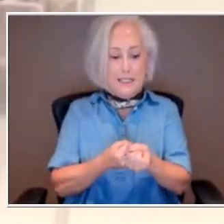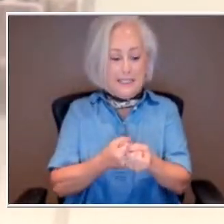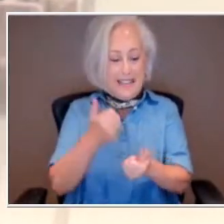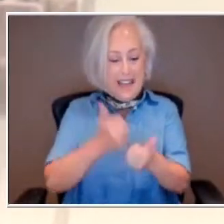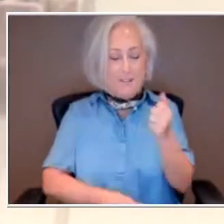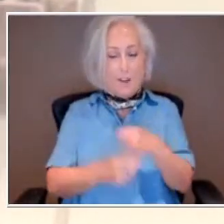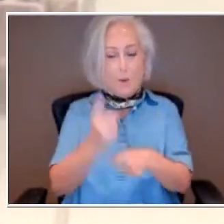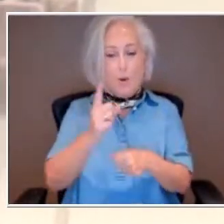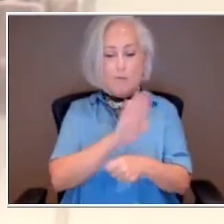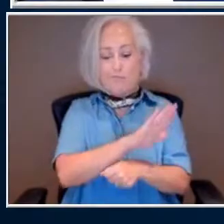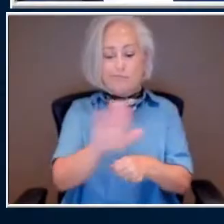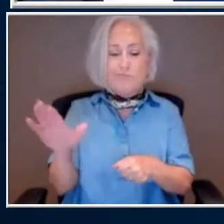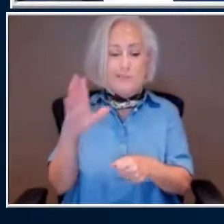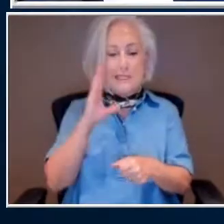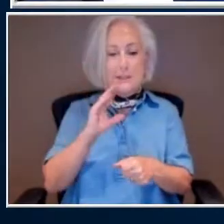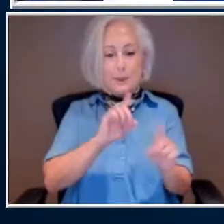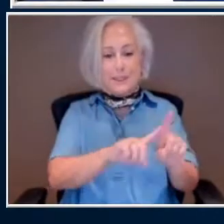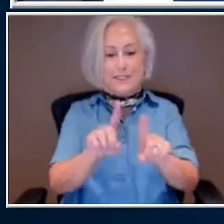everyone.